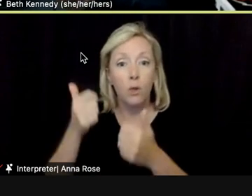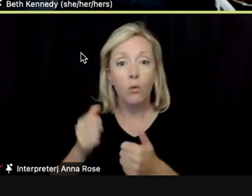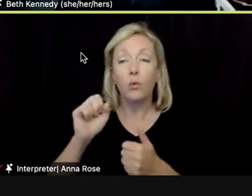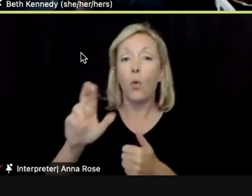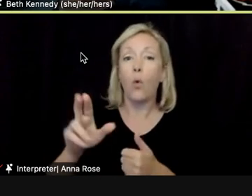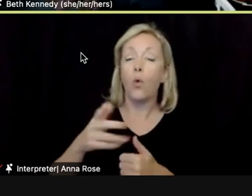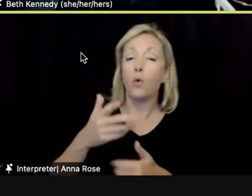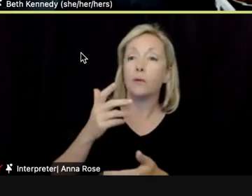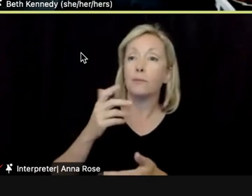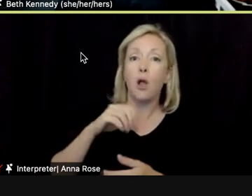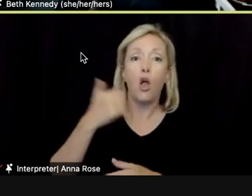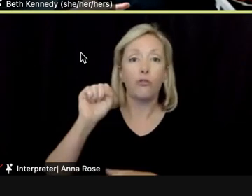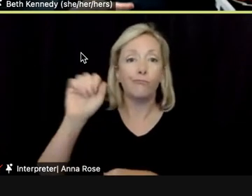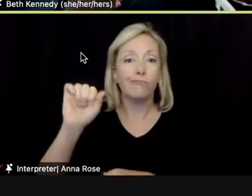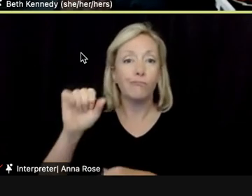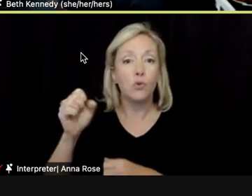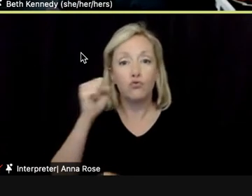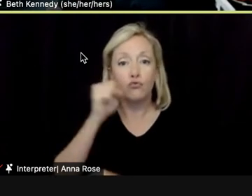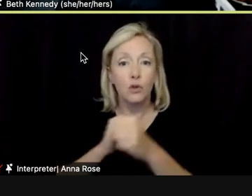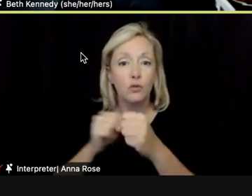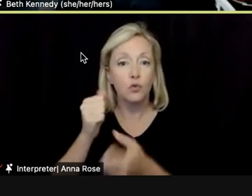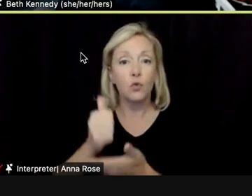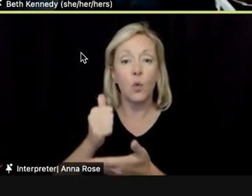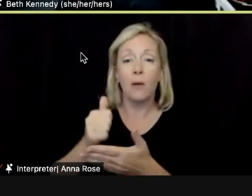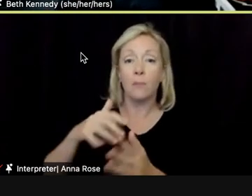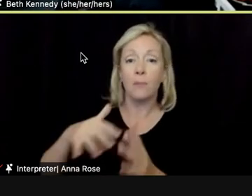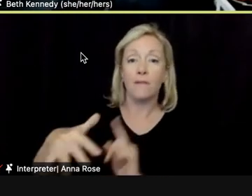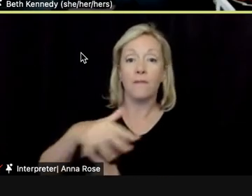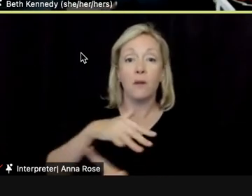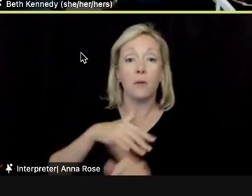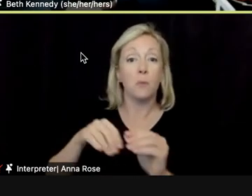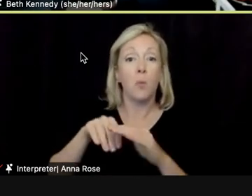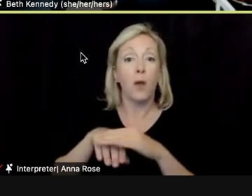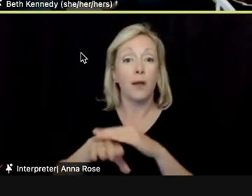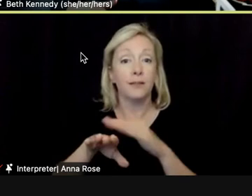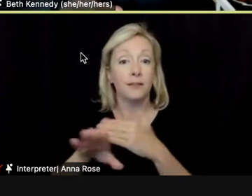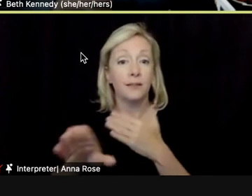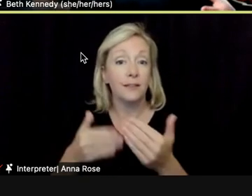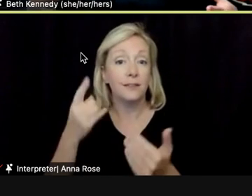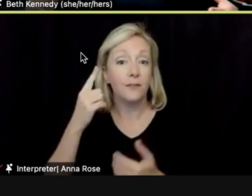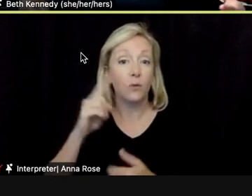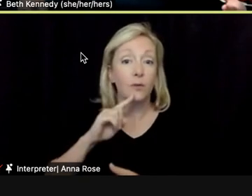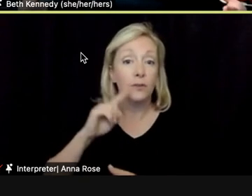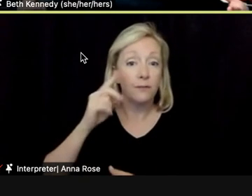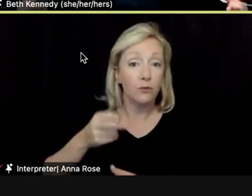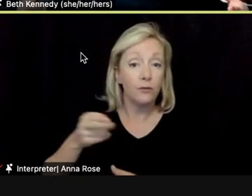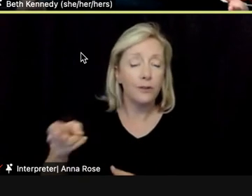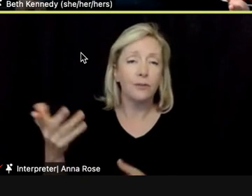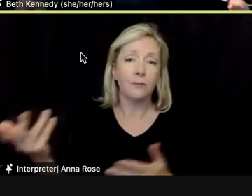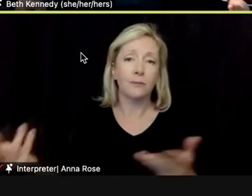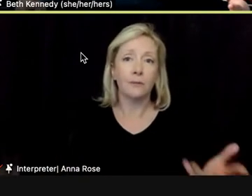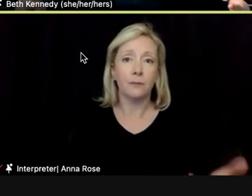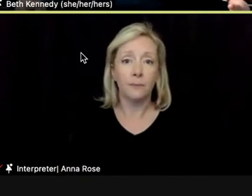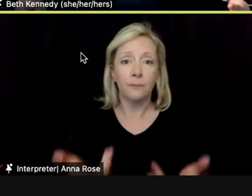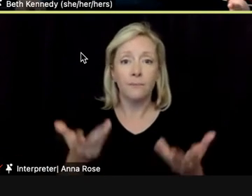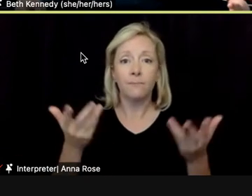the environment accessible for the person who's deaf or hard of hearing. And it's a real